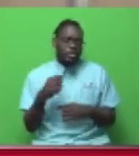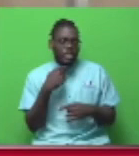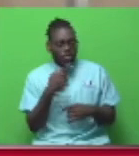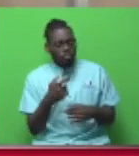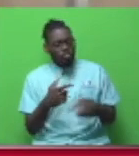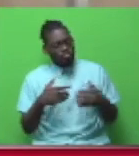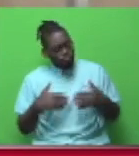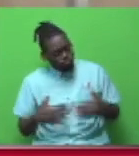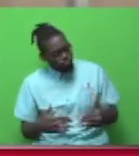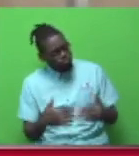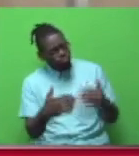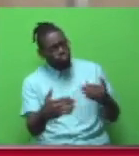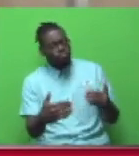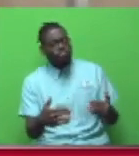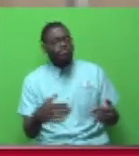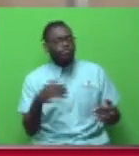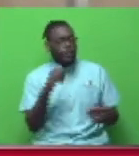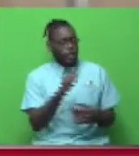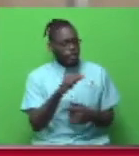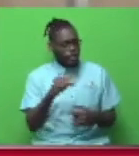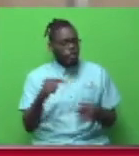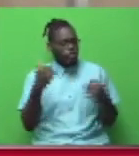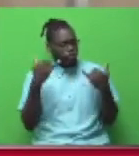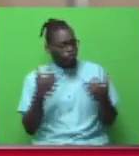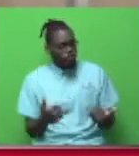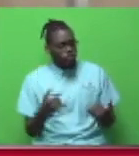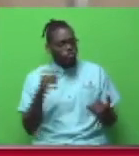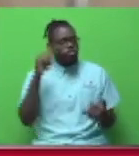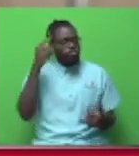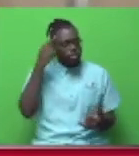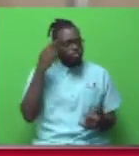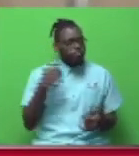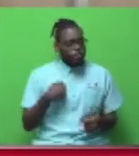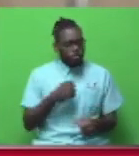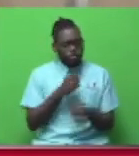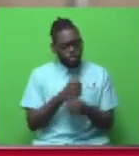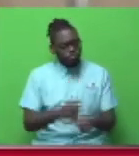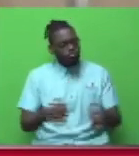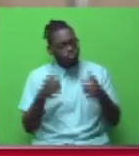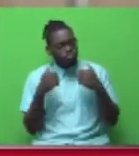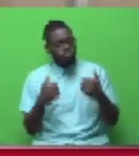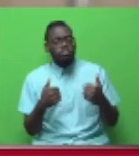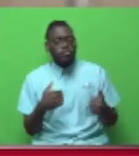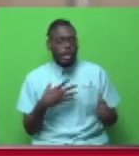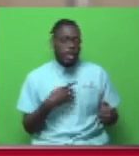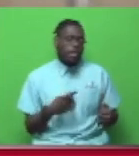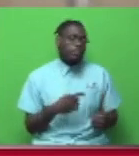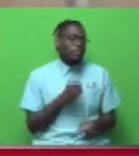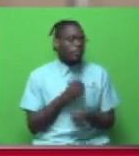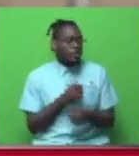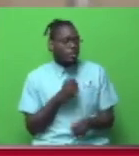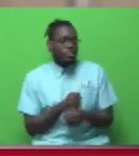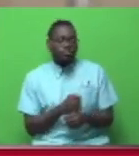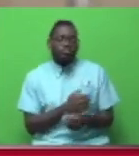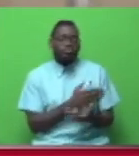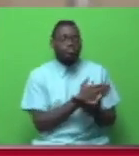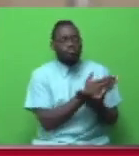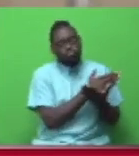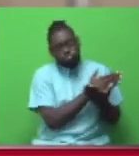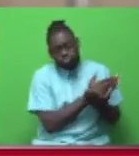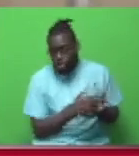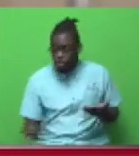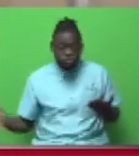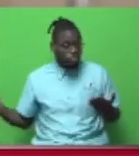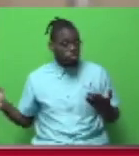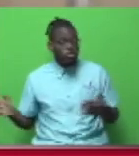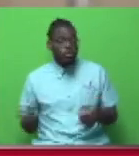General, where I would work with different departments throughout the length and breadth of the ministry and collaborate with the Judicial Education